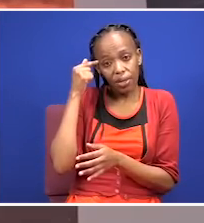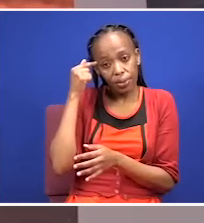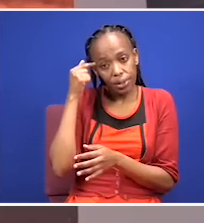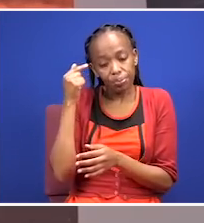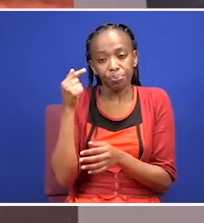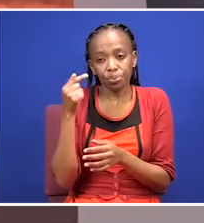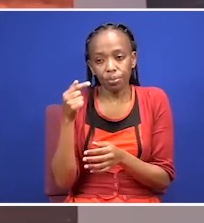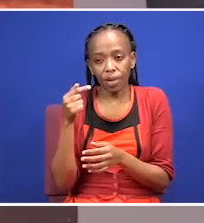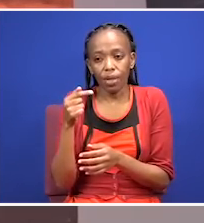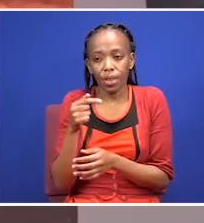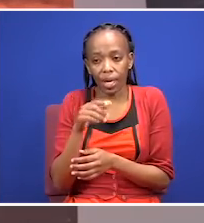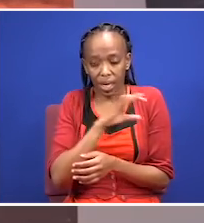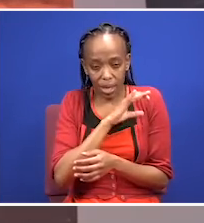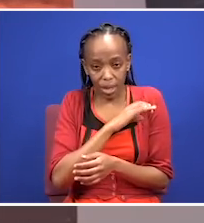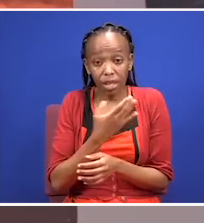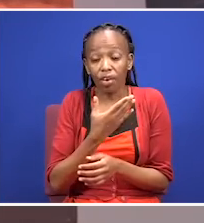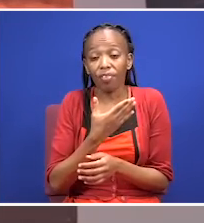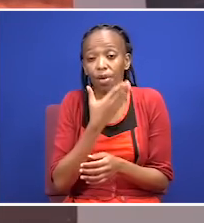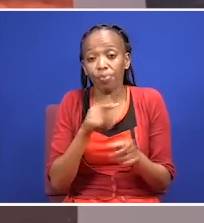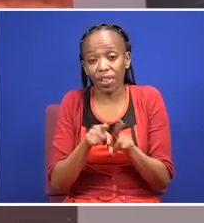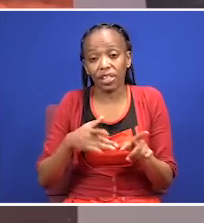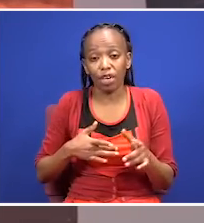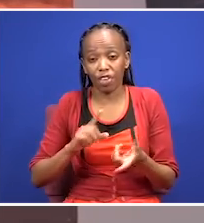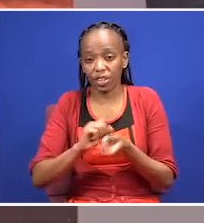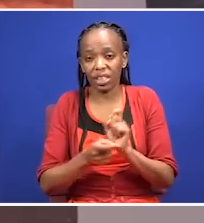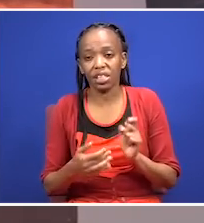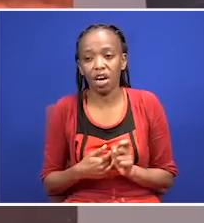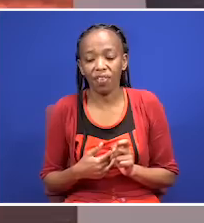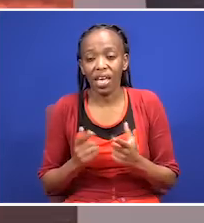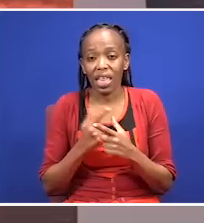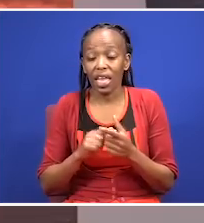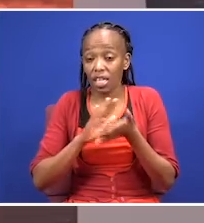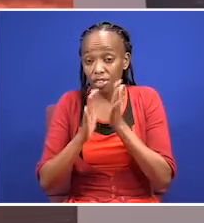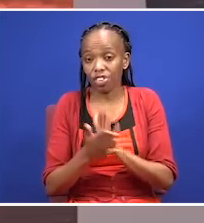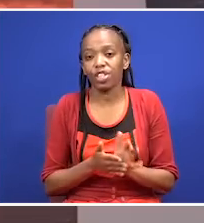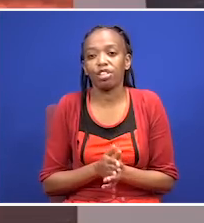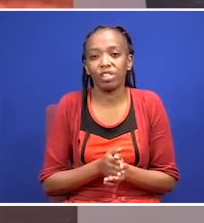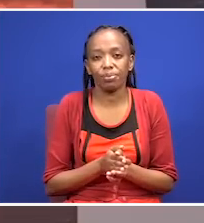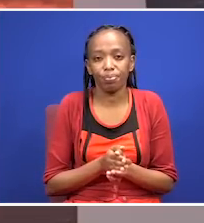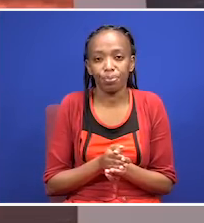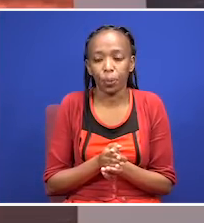brothers and felt they had changed and hence his forgiveness